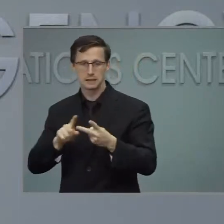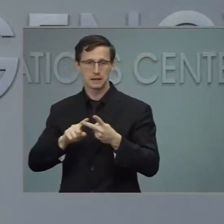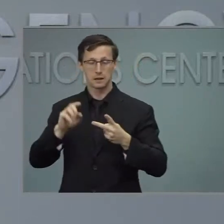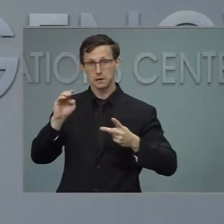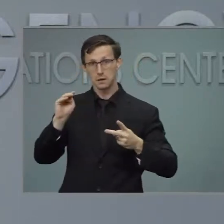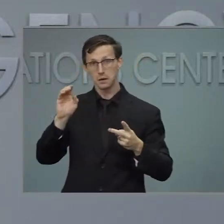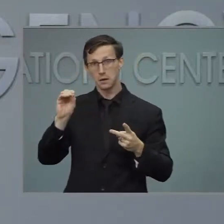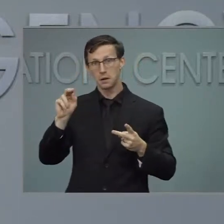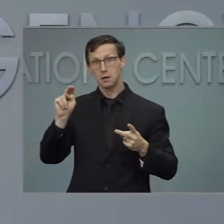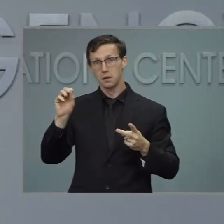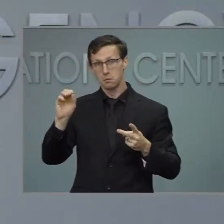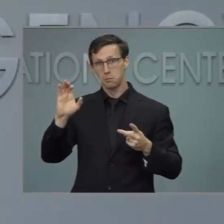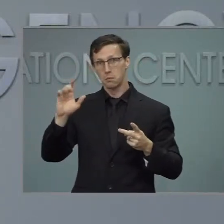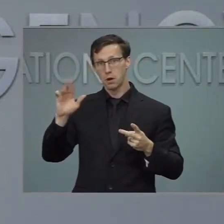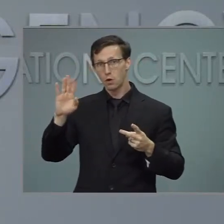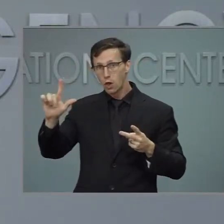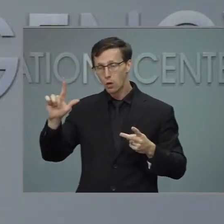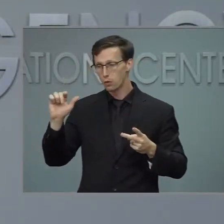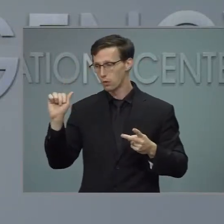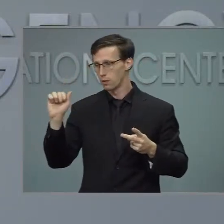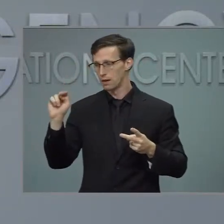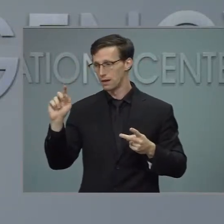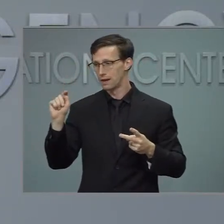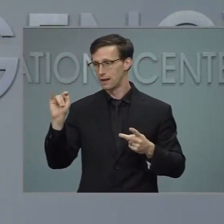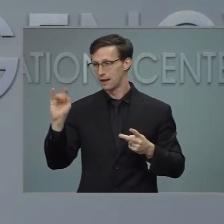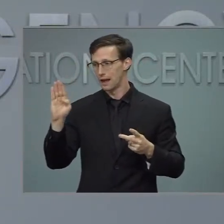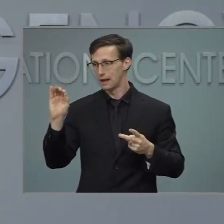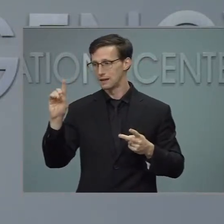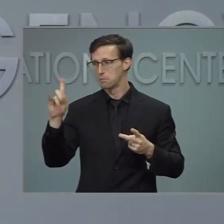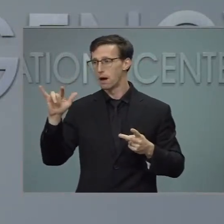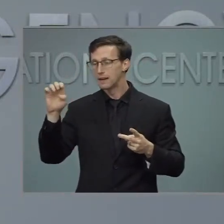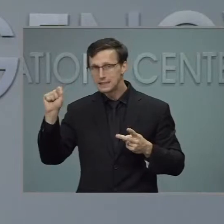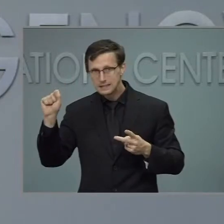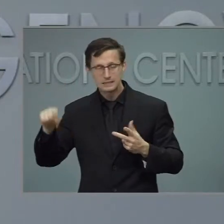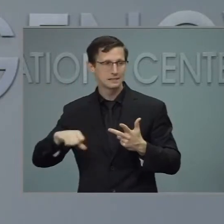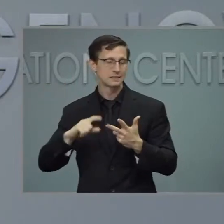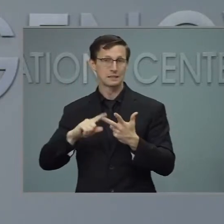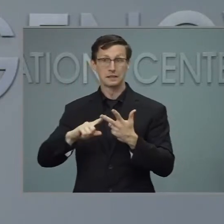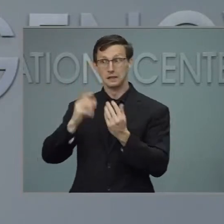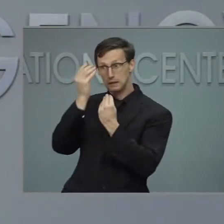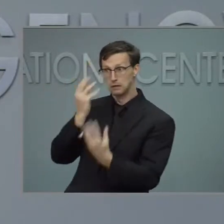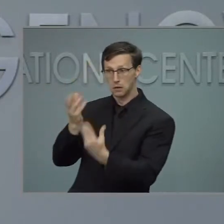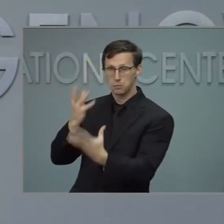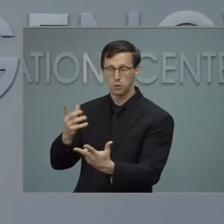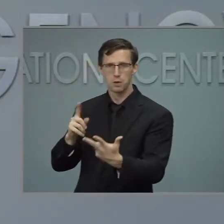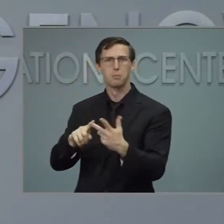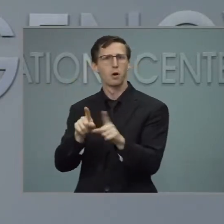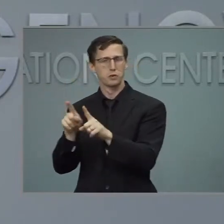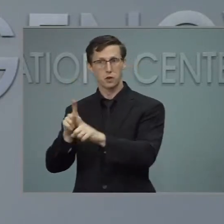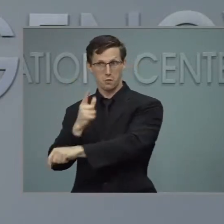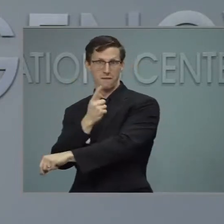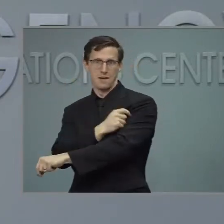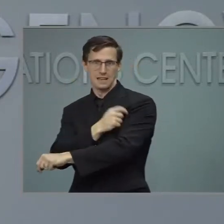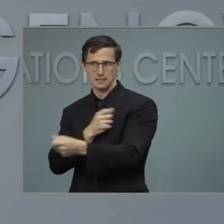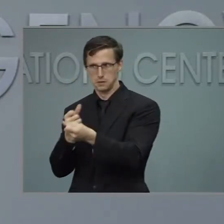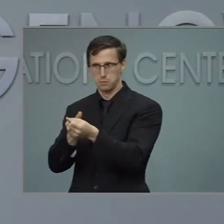to communications help, and making sure, of course, that they have a lot of points of access for vaccination. So that is, we know where this is